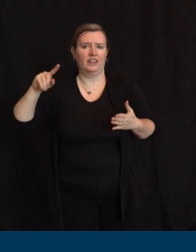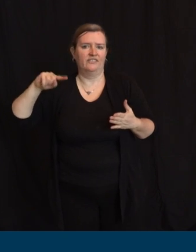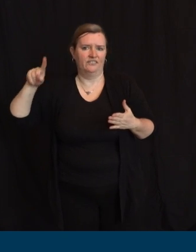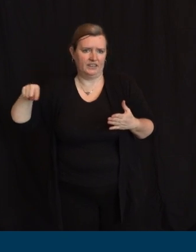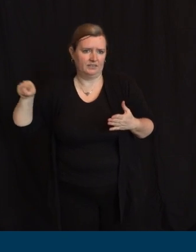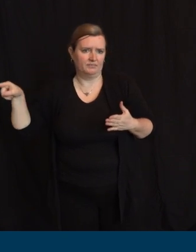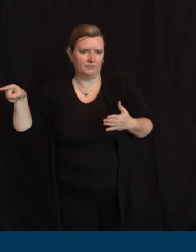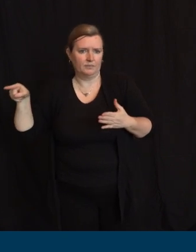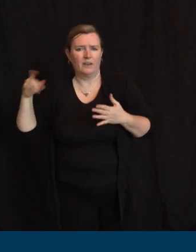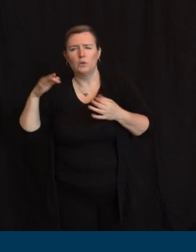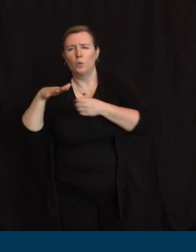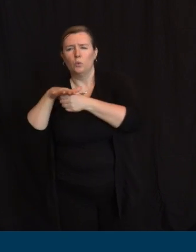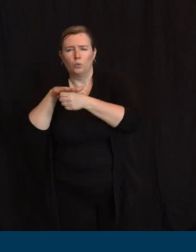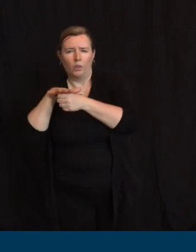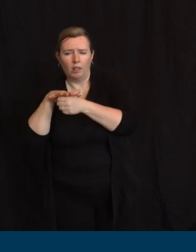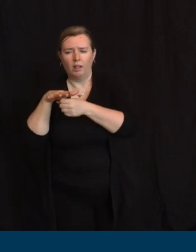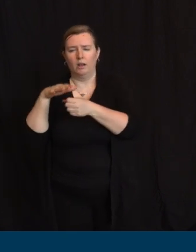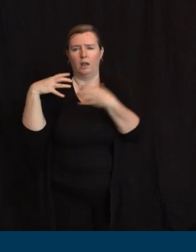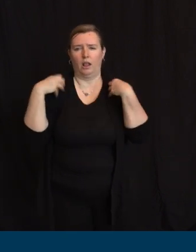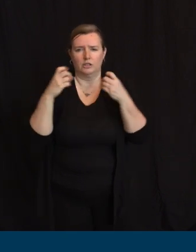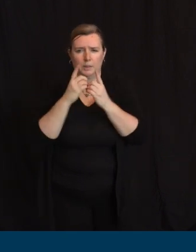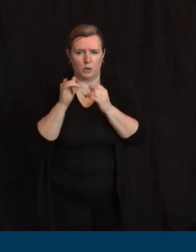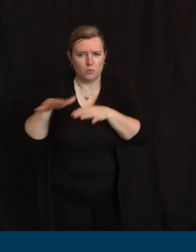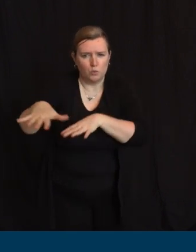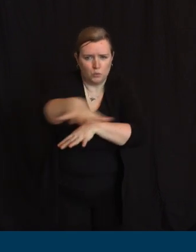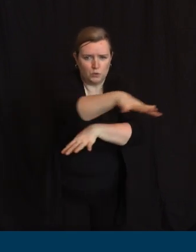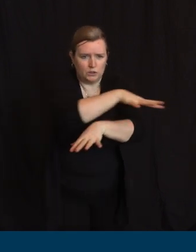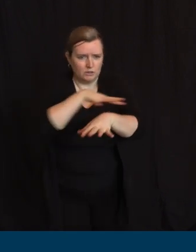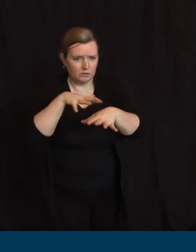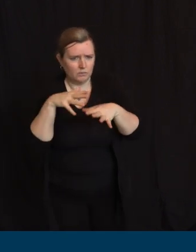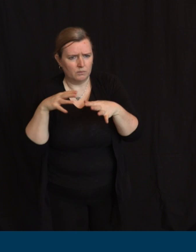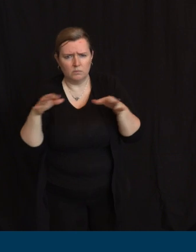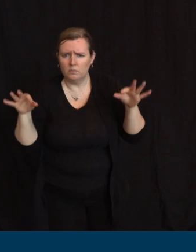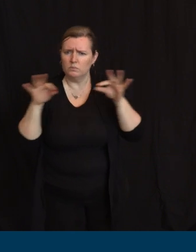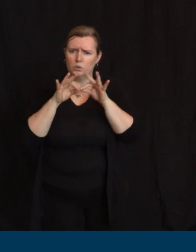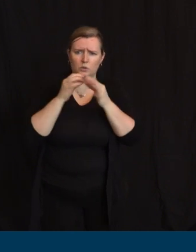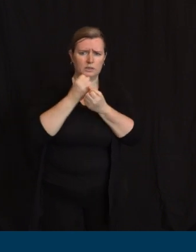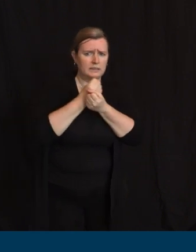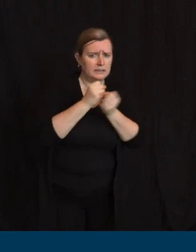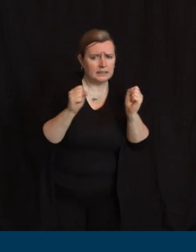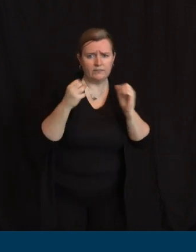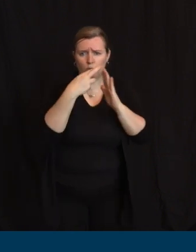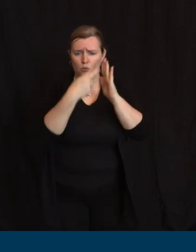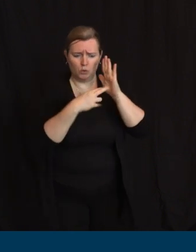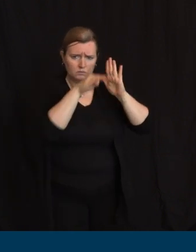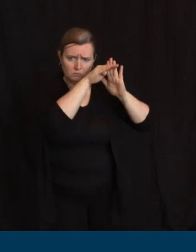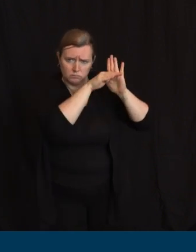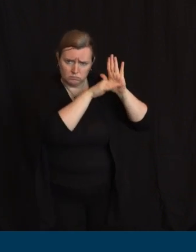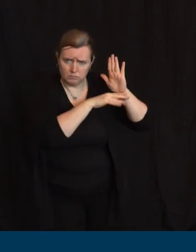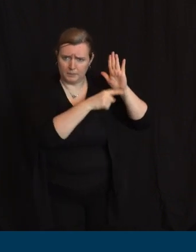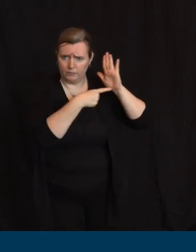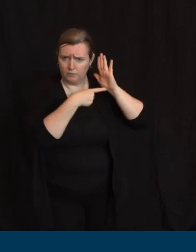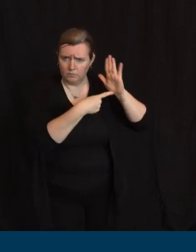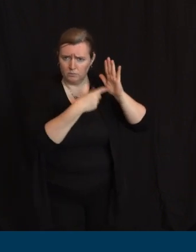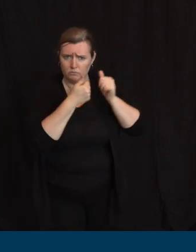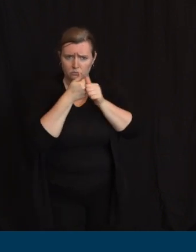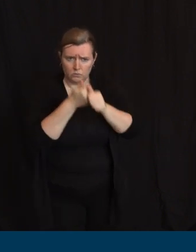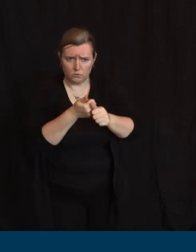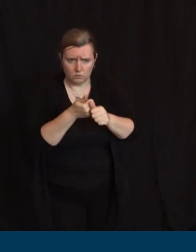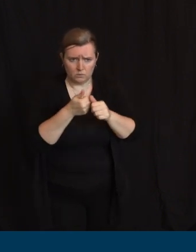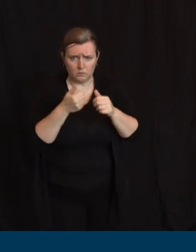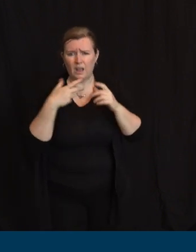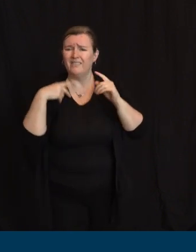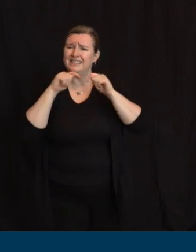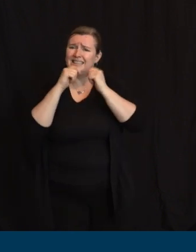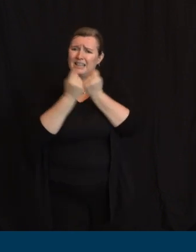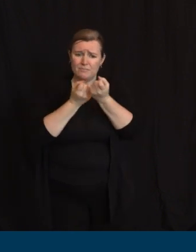health department, to enforce critical safety measures and protocols. A team has been deployed to assist the center, its